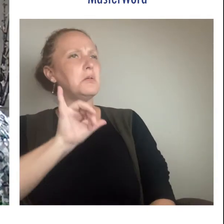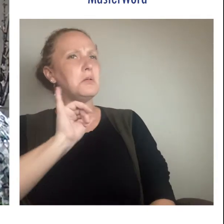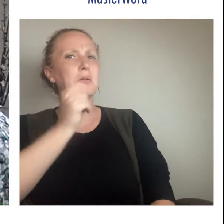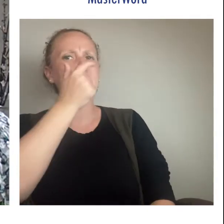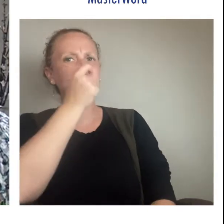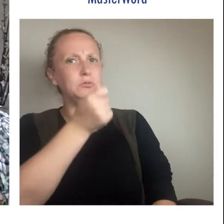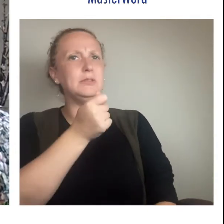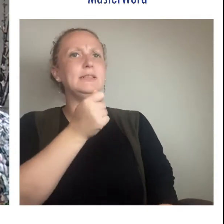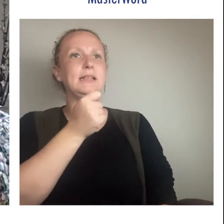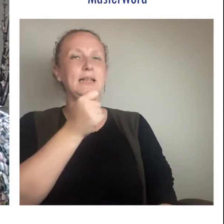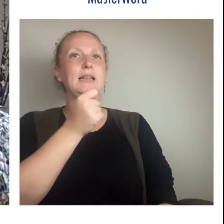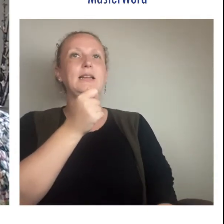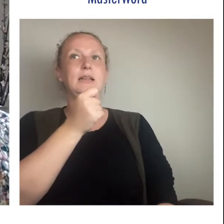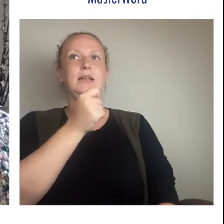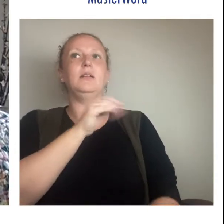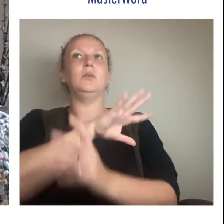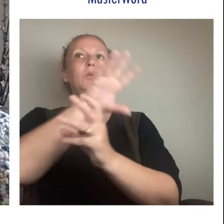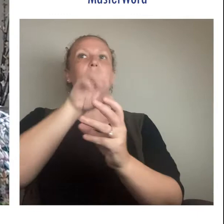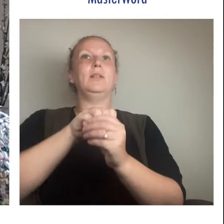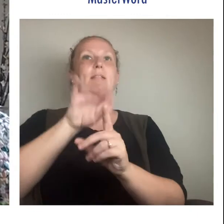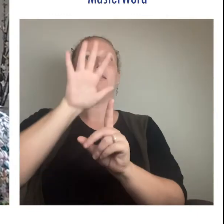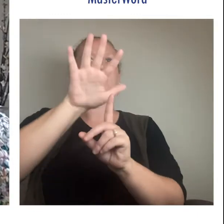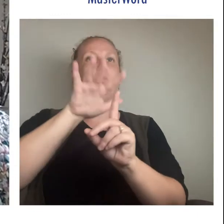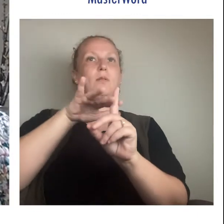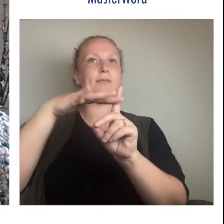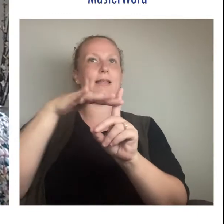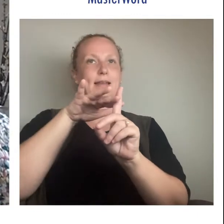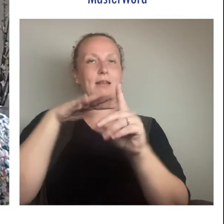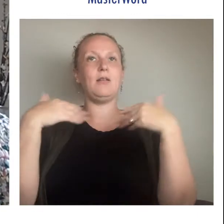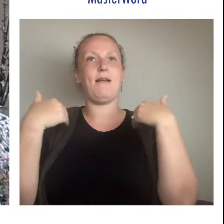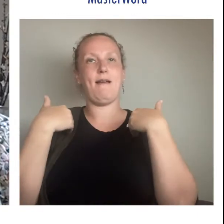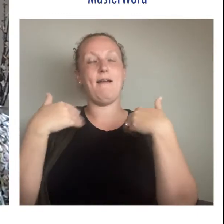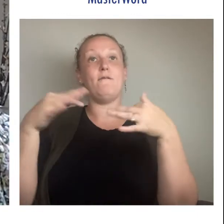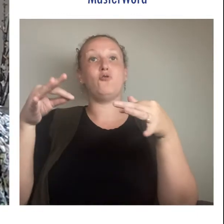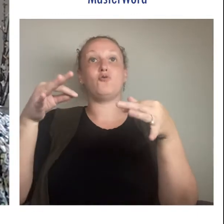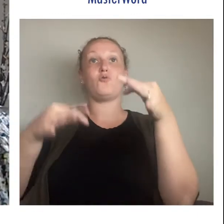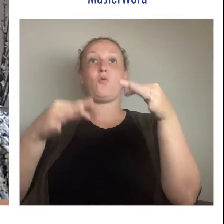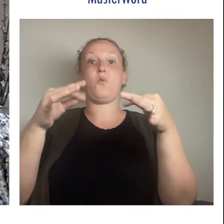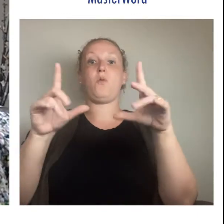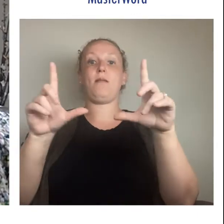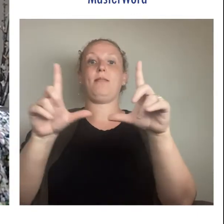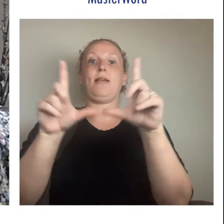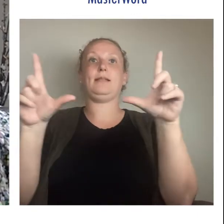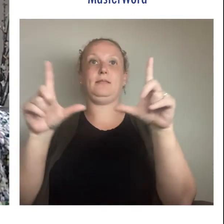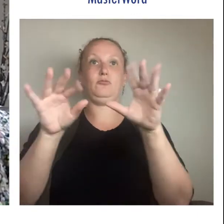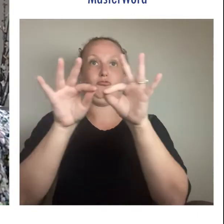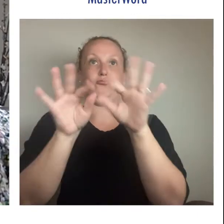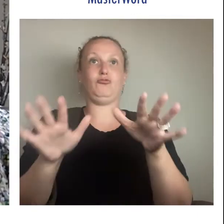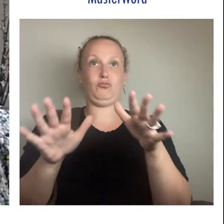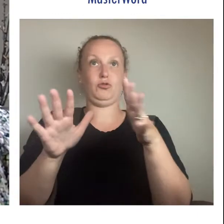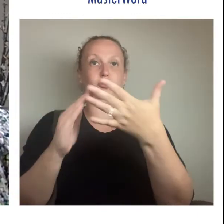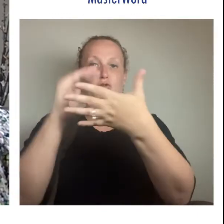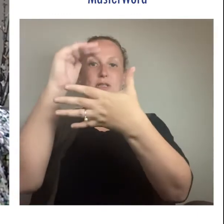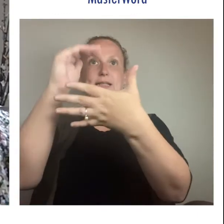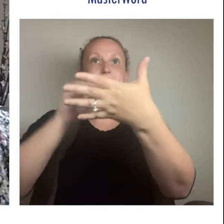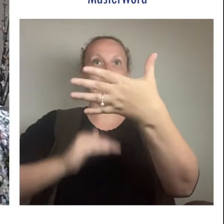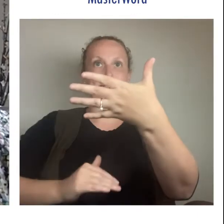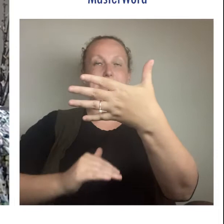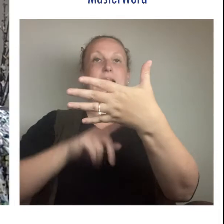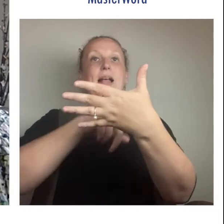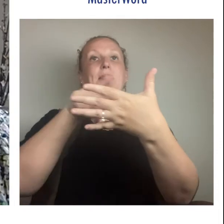within your setting your own, there's a court licensed interpreter, and then you have your own approved list